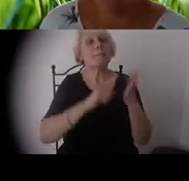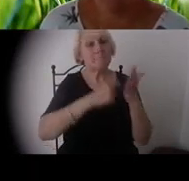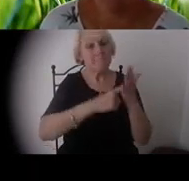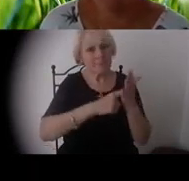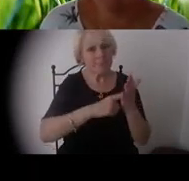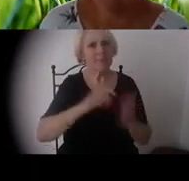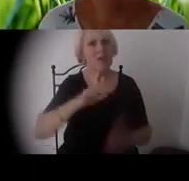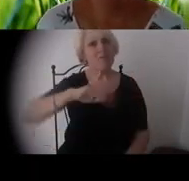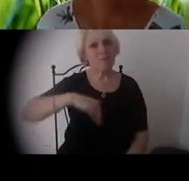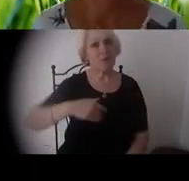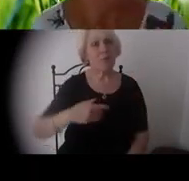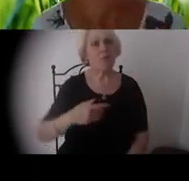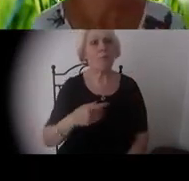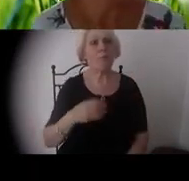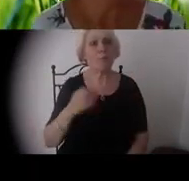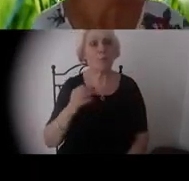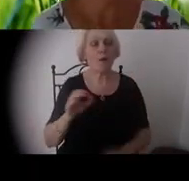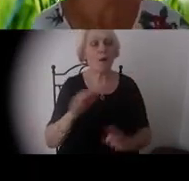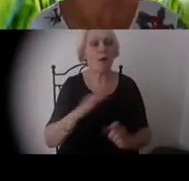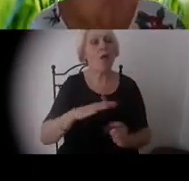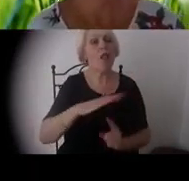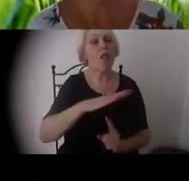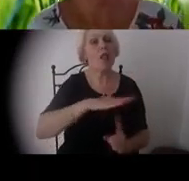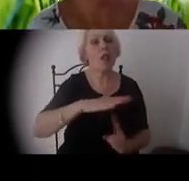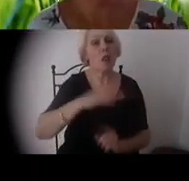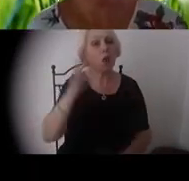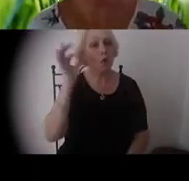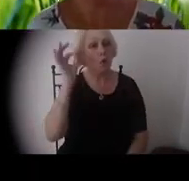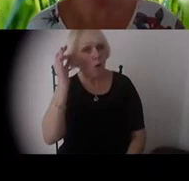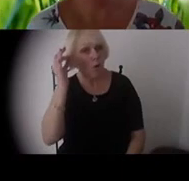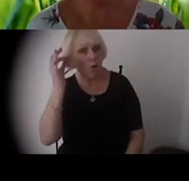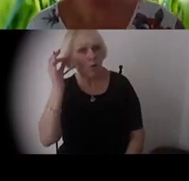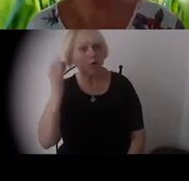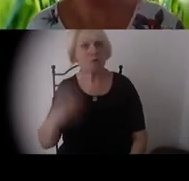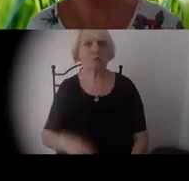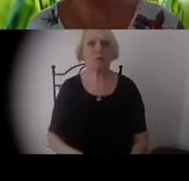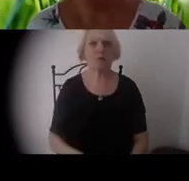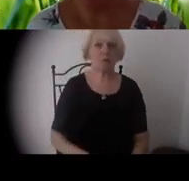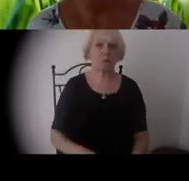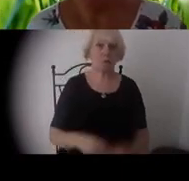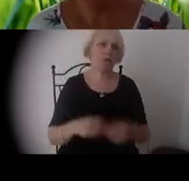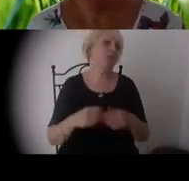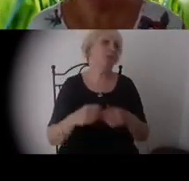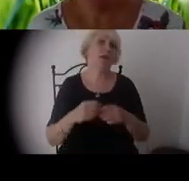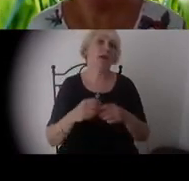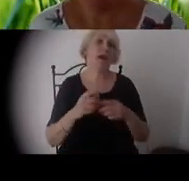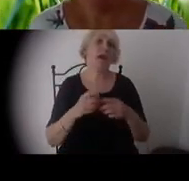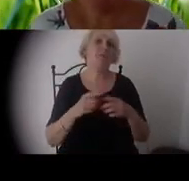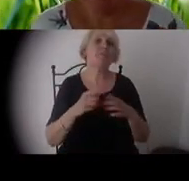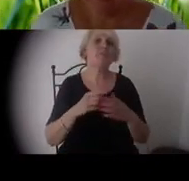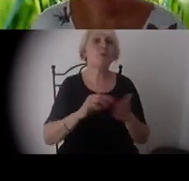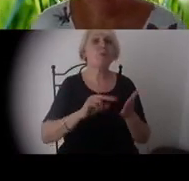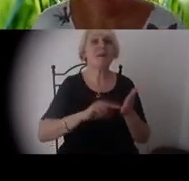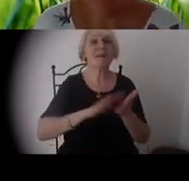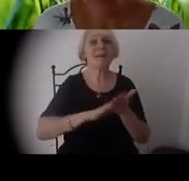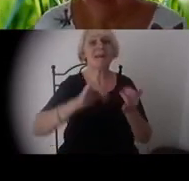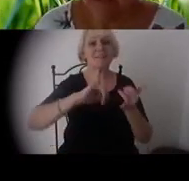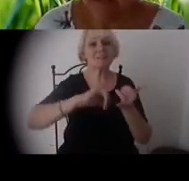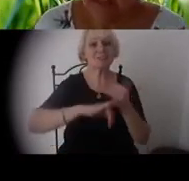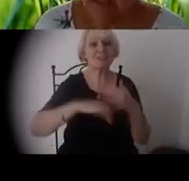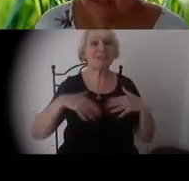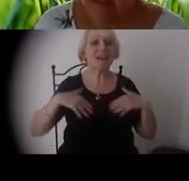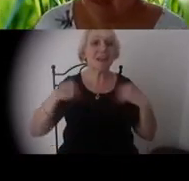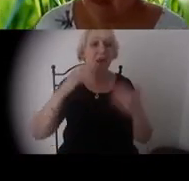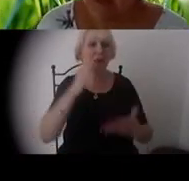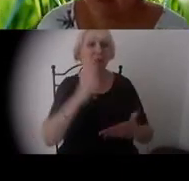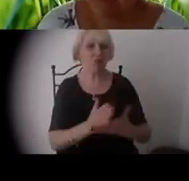local authority. And then from Barnet, Enfield, Haringey Mental Health Trust, we have